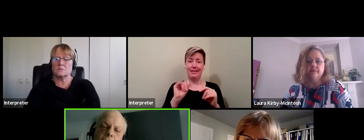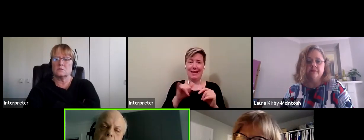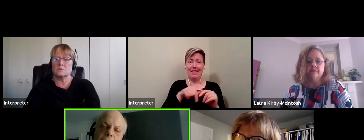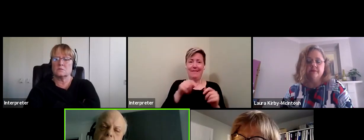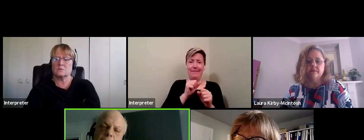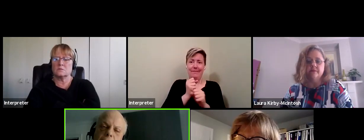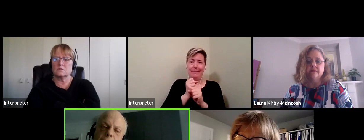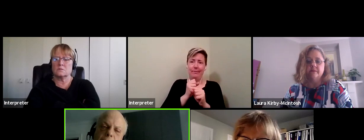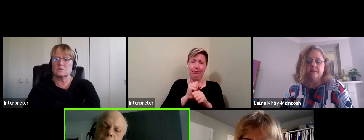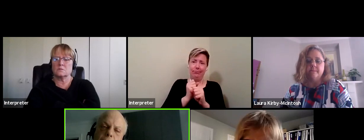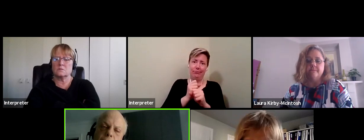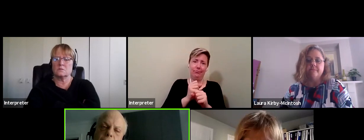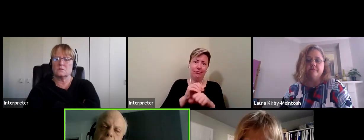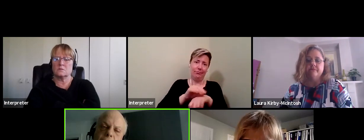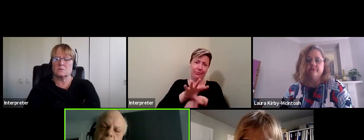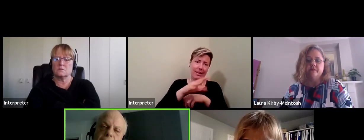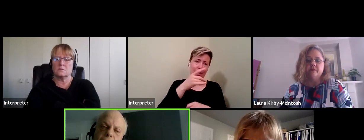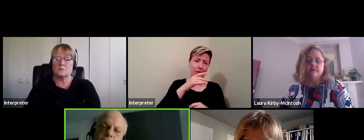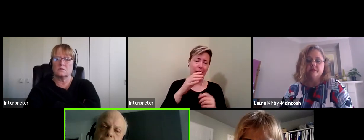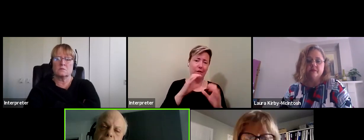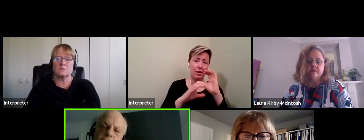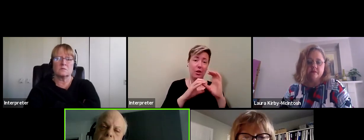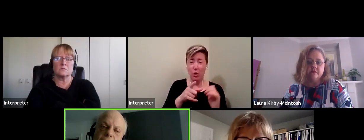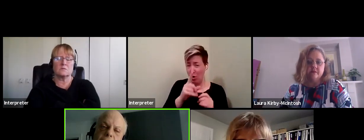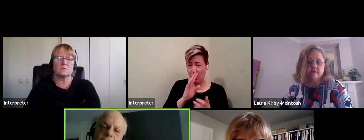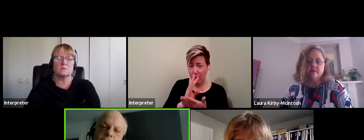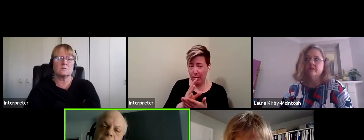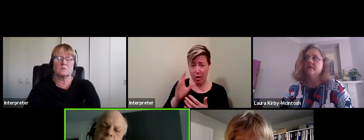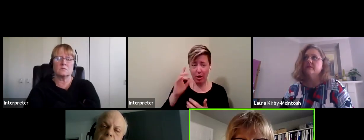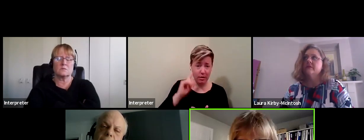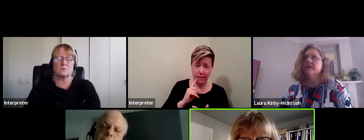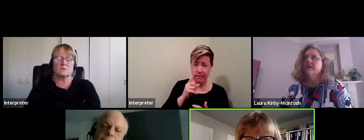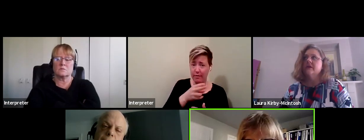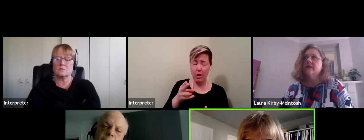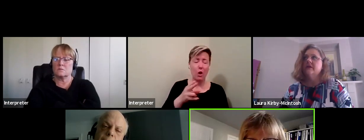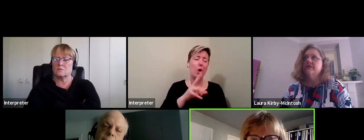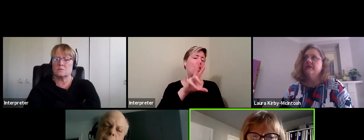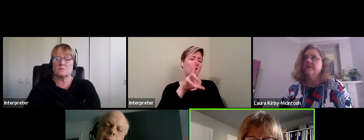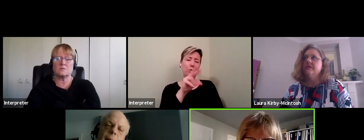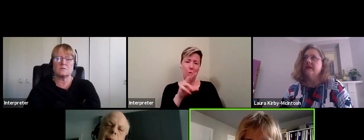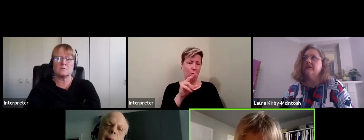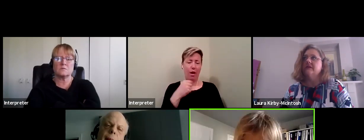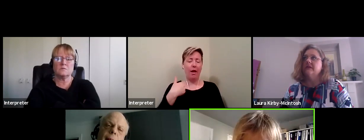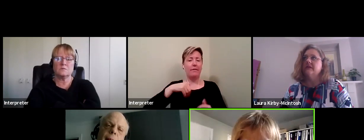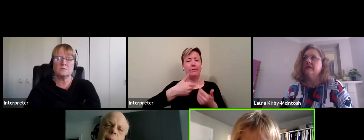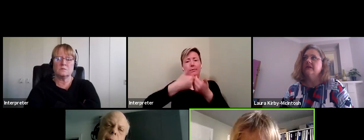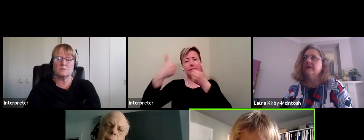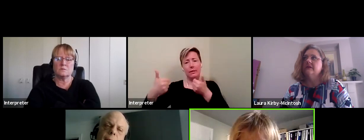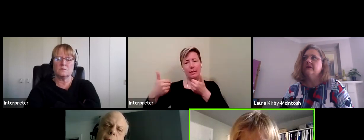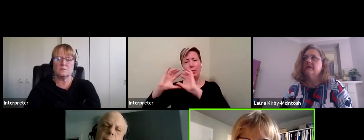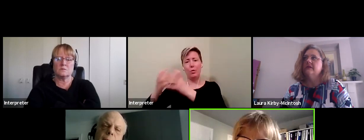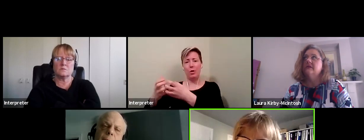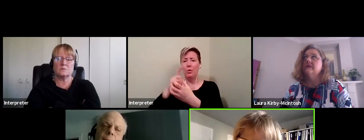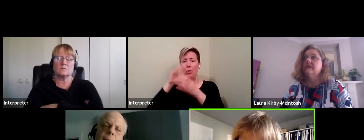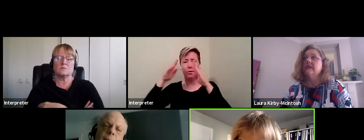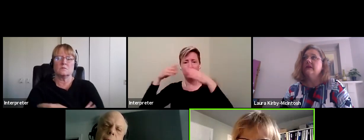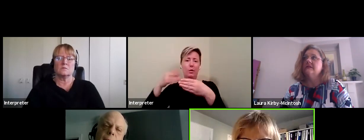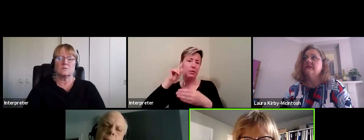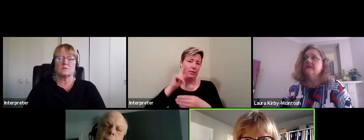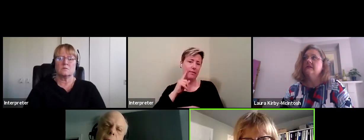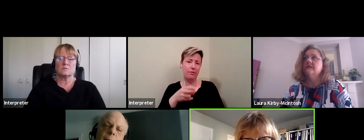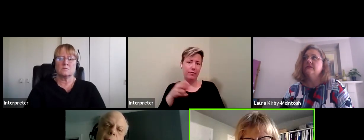talking about people who are deaf or deafened or hard of hearing. No, in this context. no, because there's other people who address that. I'm